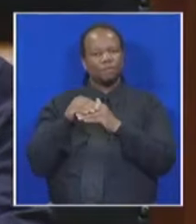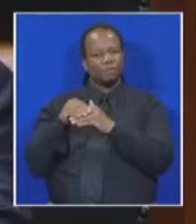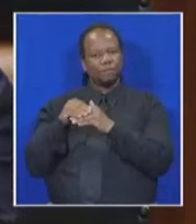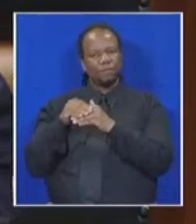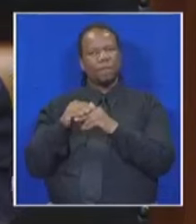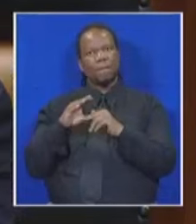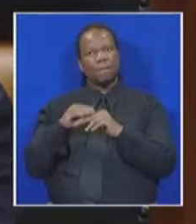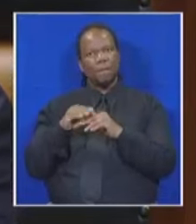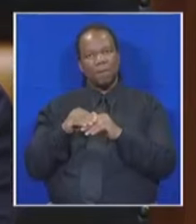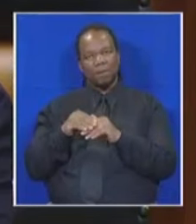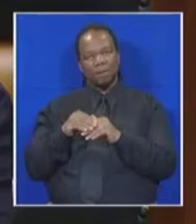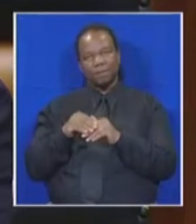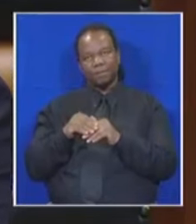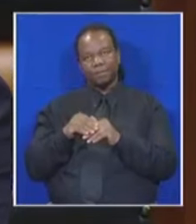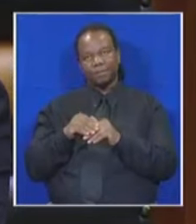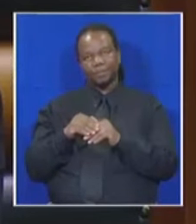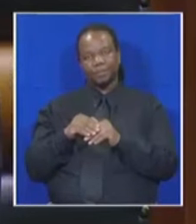the following